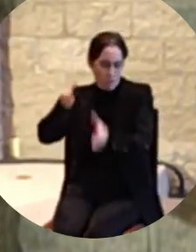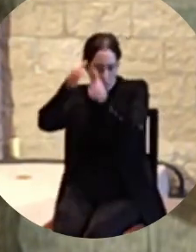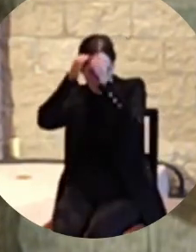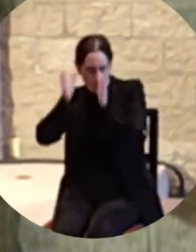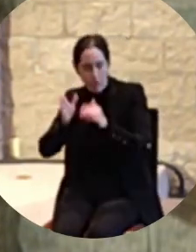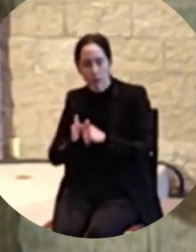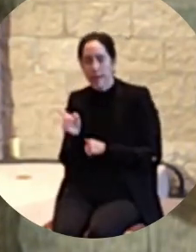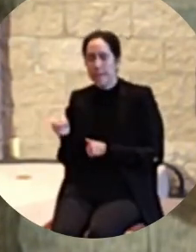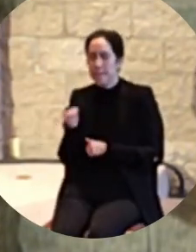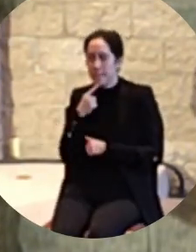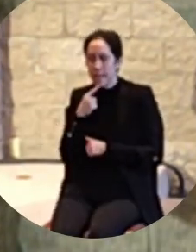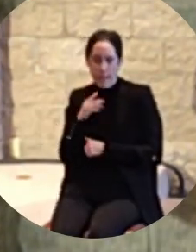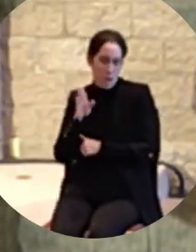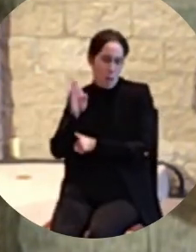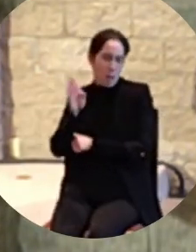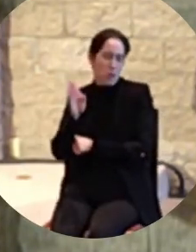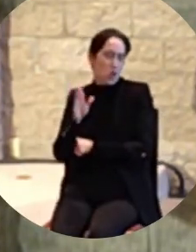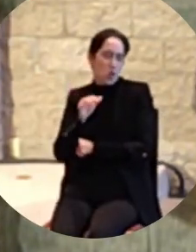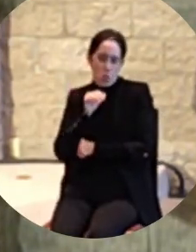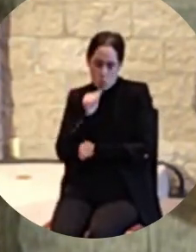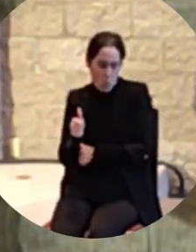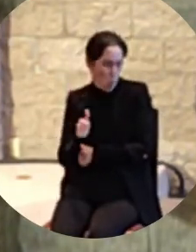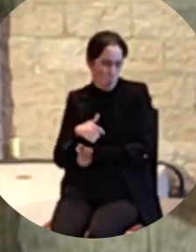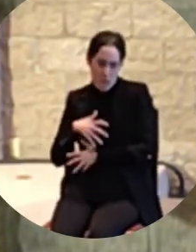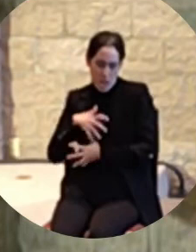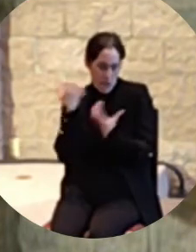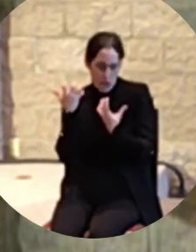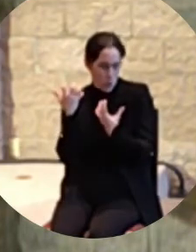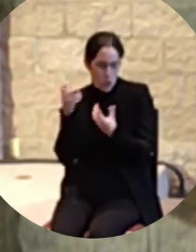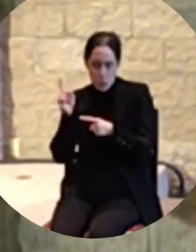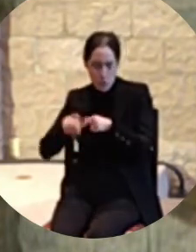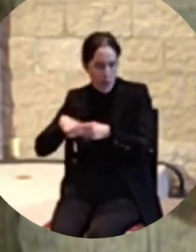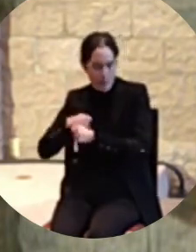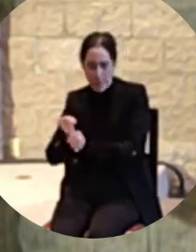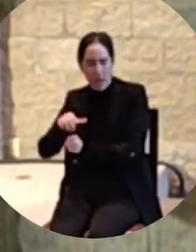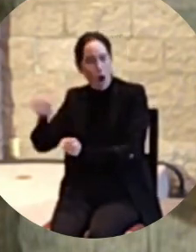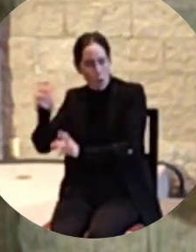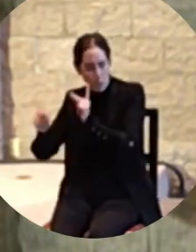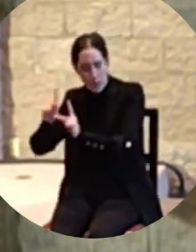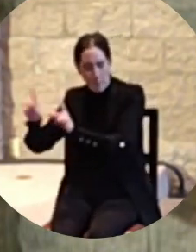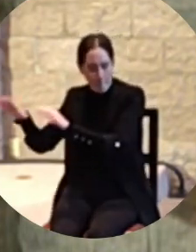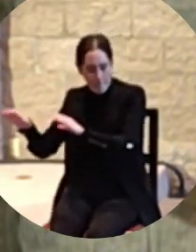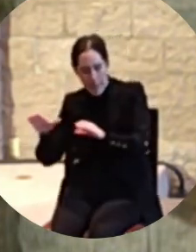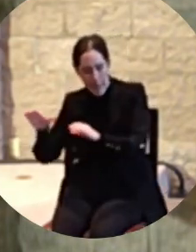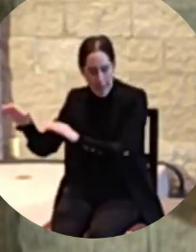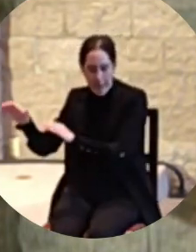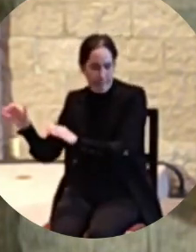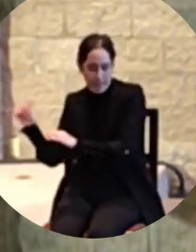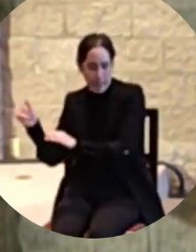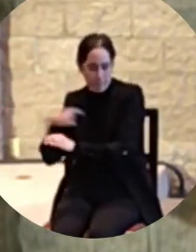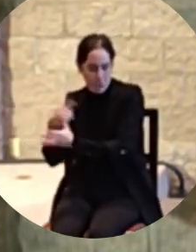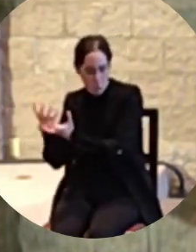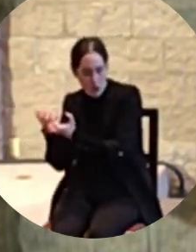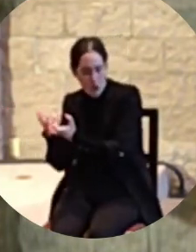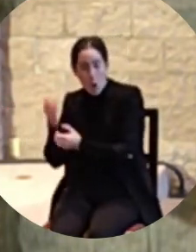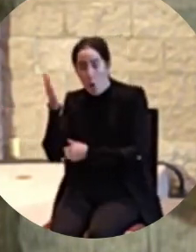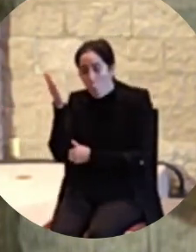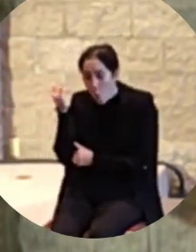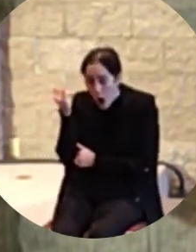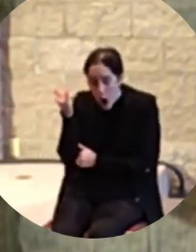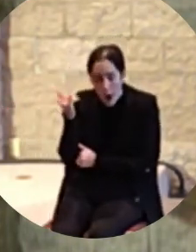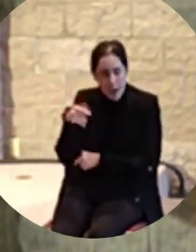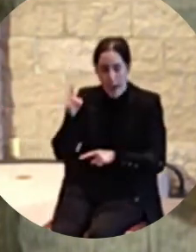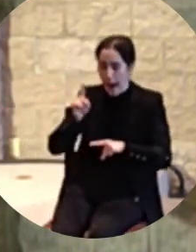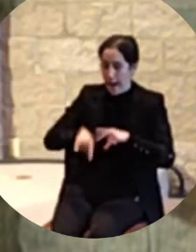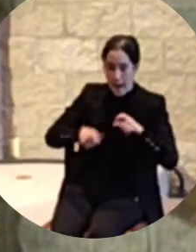be, since you cannot make yourself as you wish to be." Wow. We don't have the